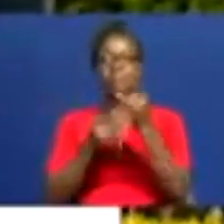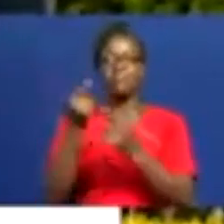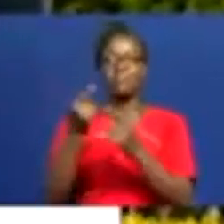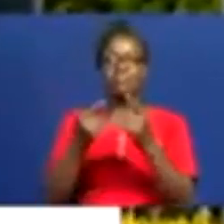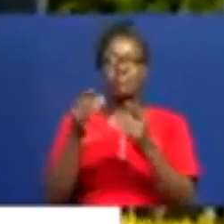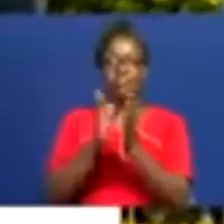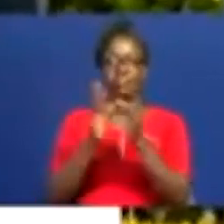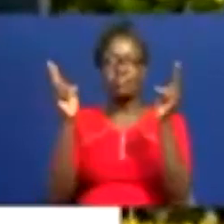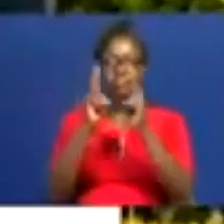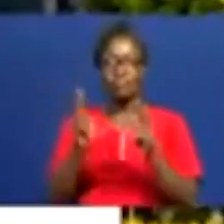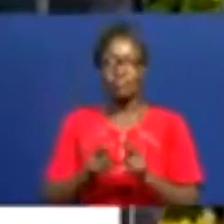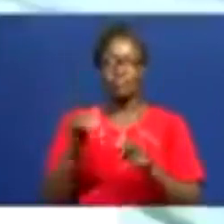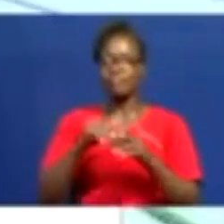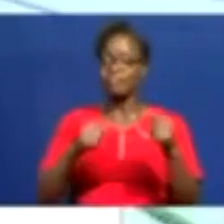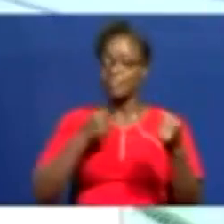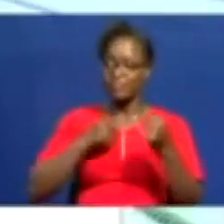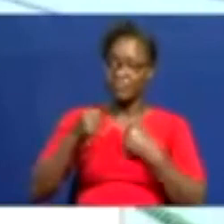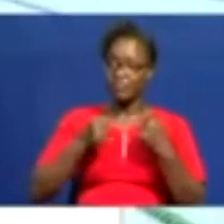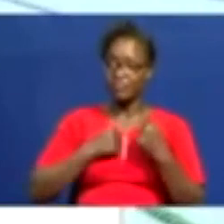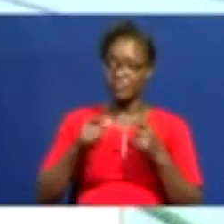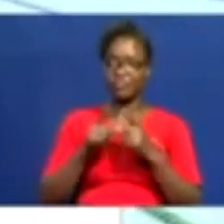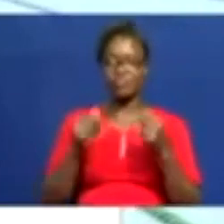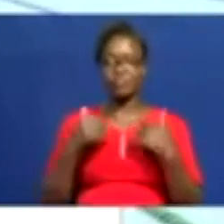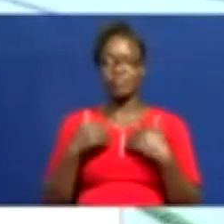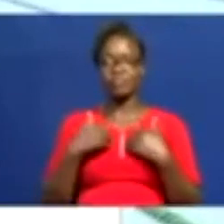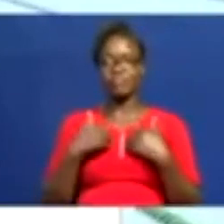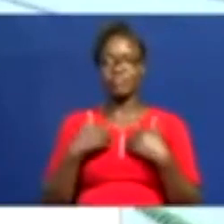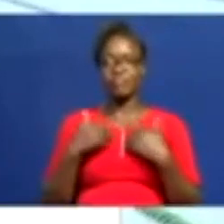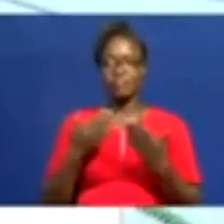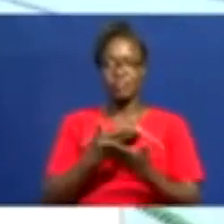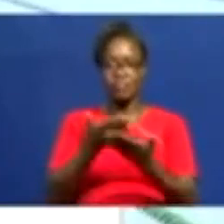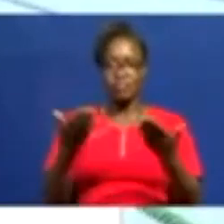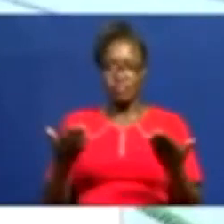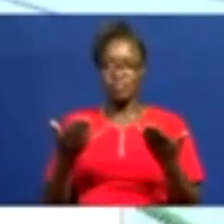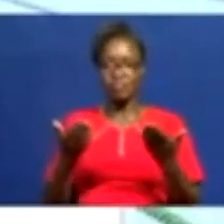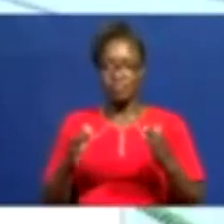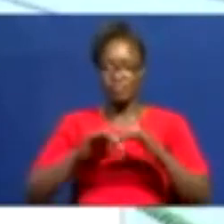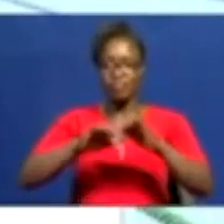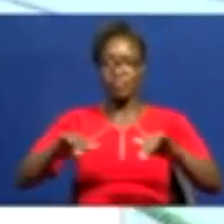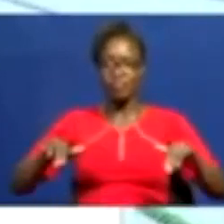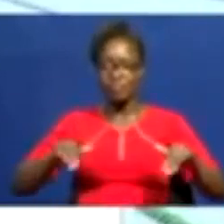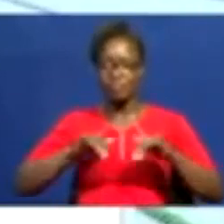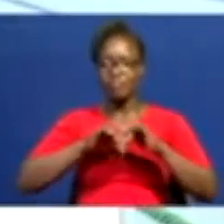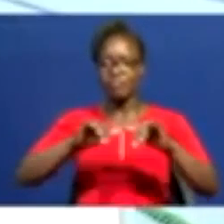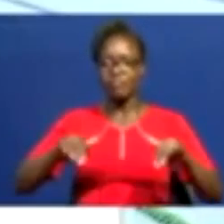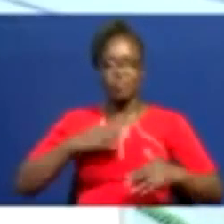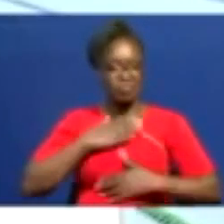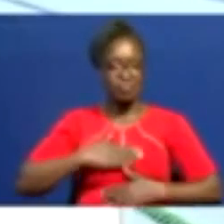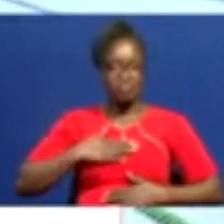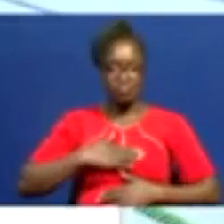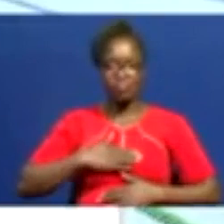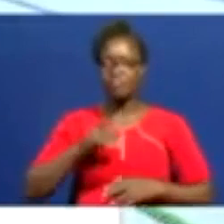ya kimataifa jijini Kigali, Rwanda. The message I have to everyone who is swimming enthusiastic, please let us join